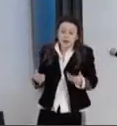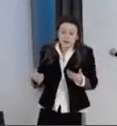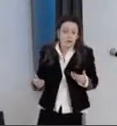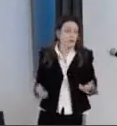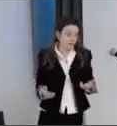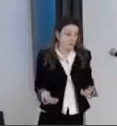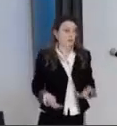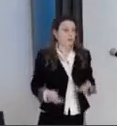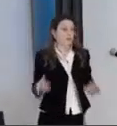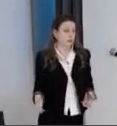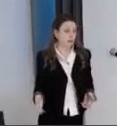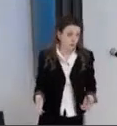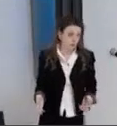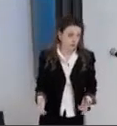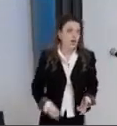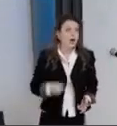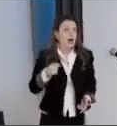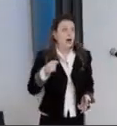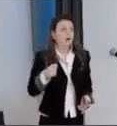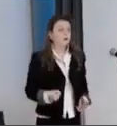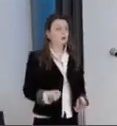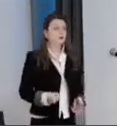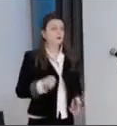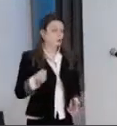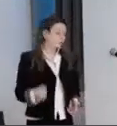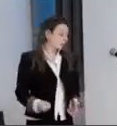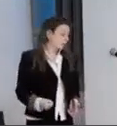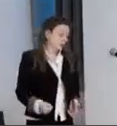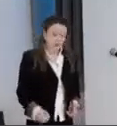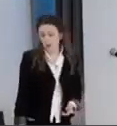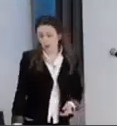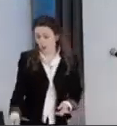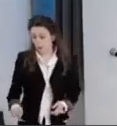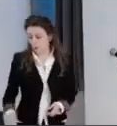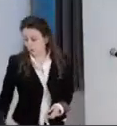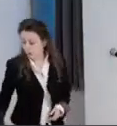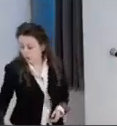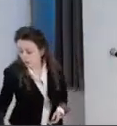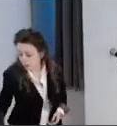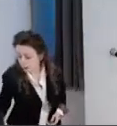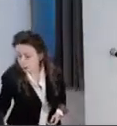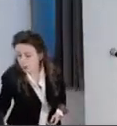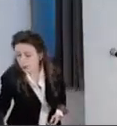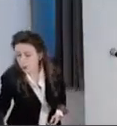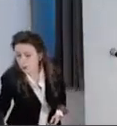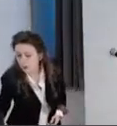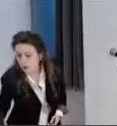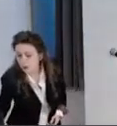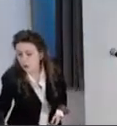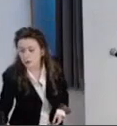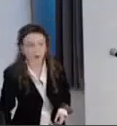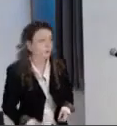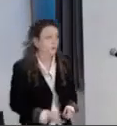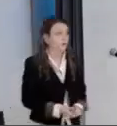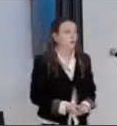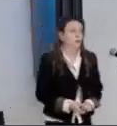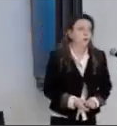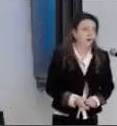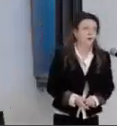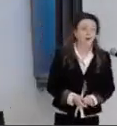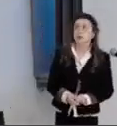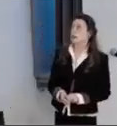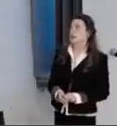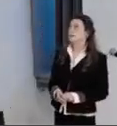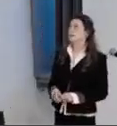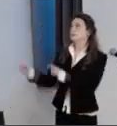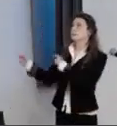and entail having a less pleasant aesthetic experience. And in order to show this, I'm going to move to a different case in the context of,